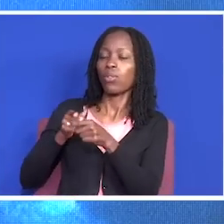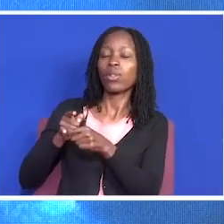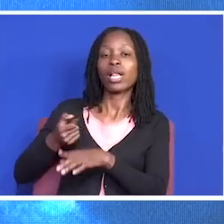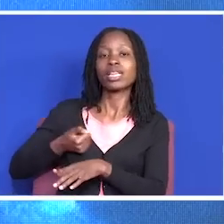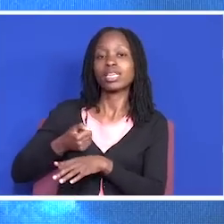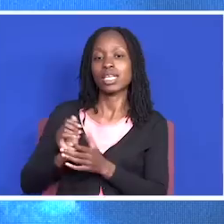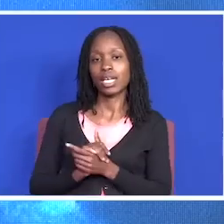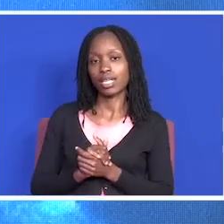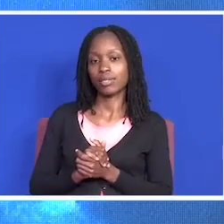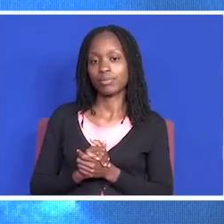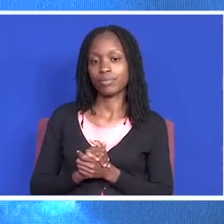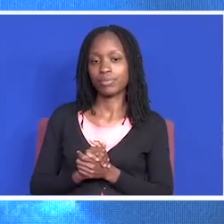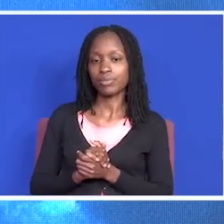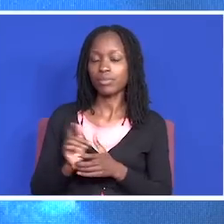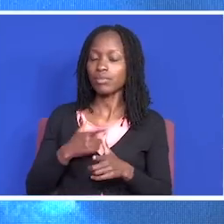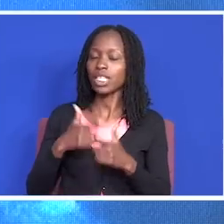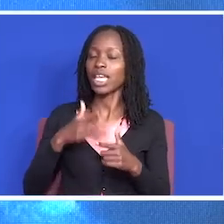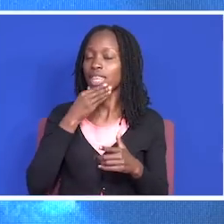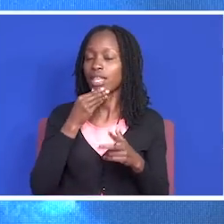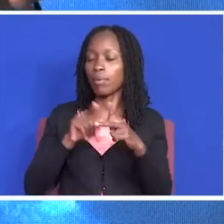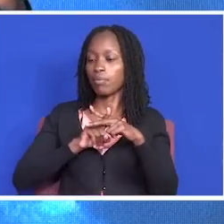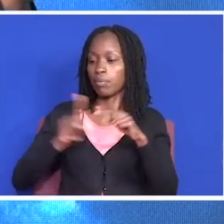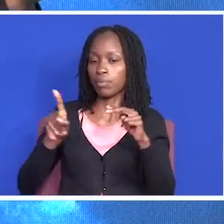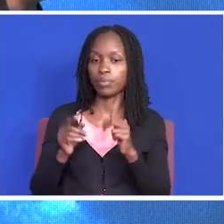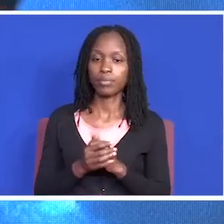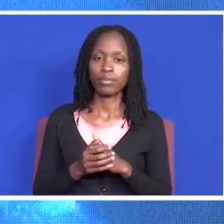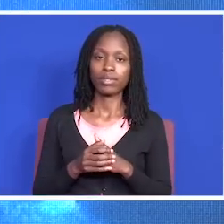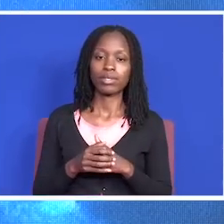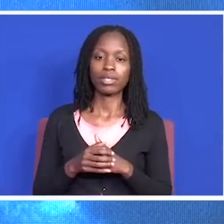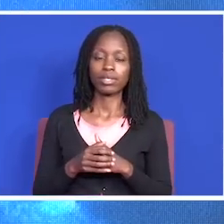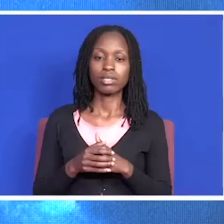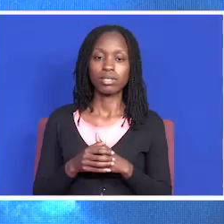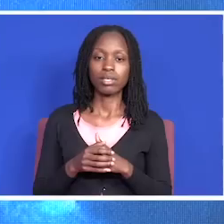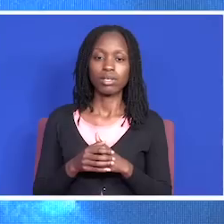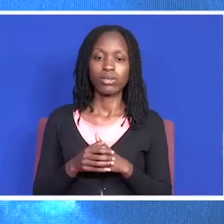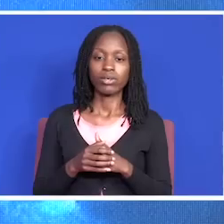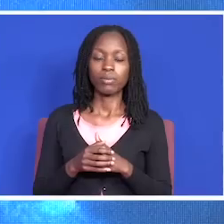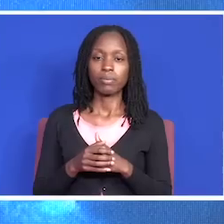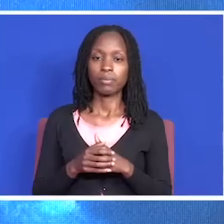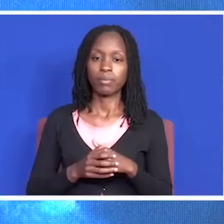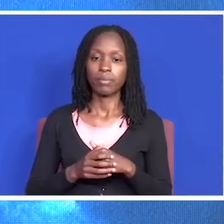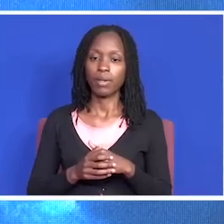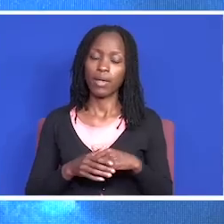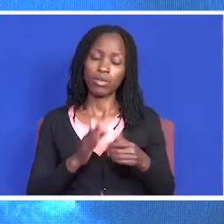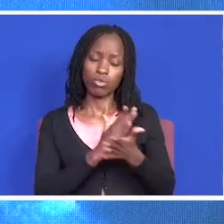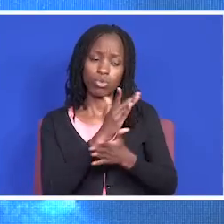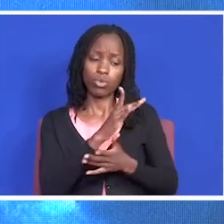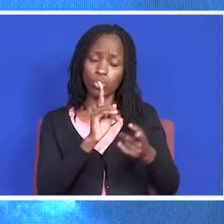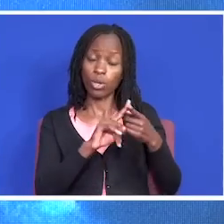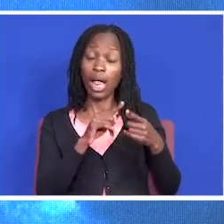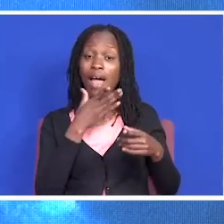and the final sign she hears, he was more of a bull than a man. That's what the category of, but he is still a